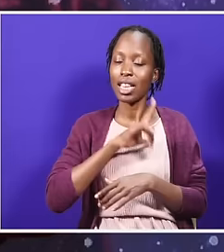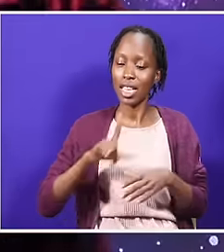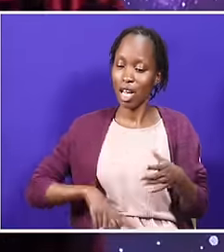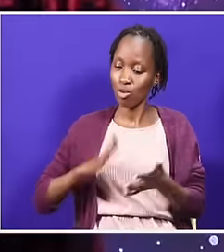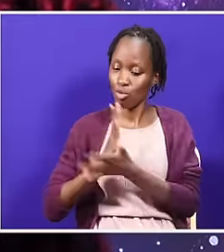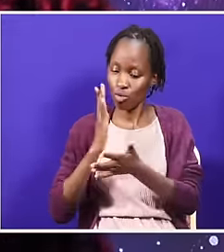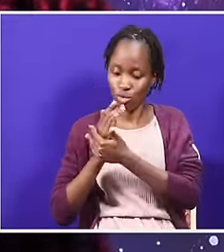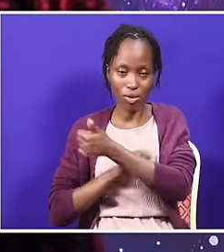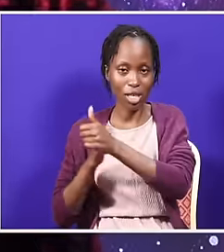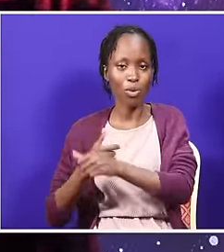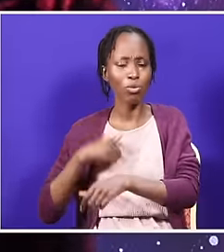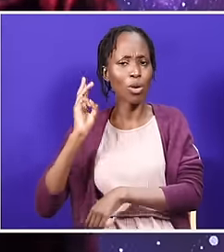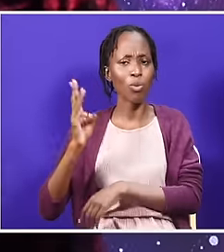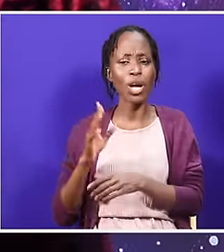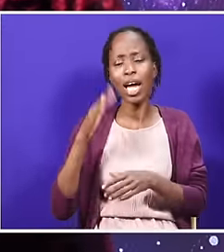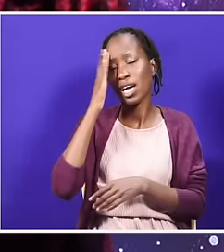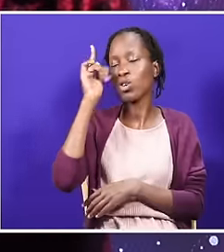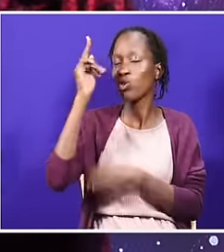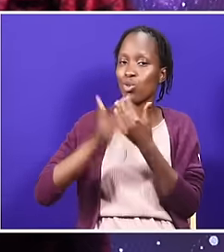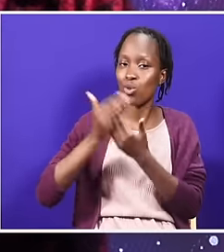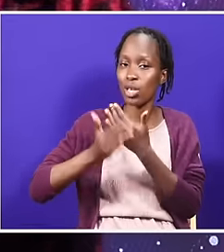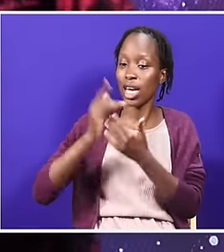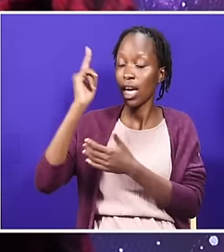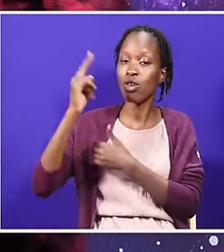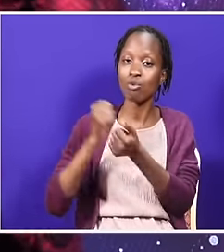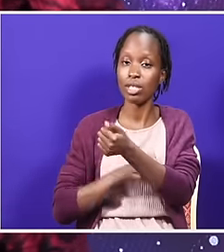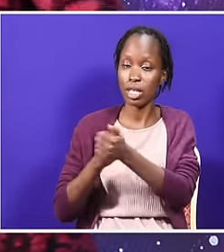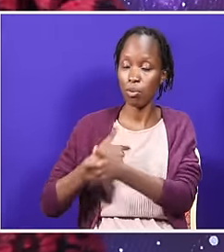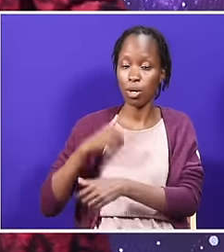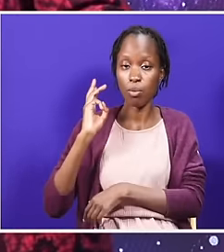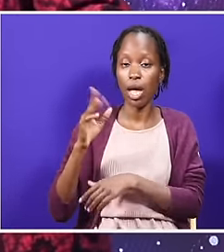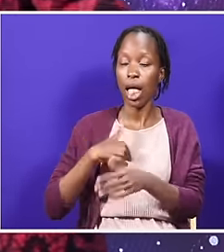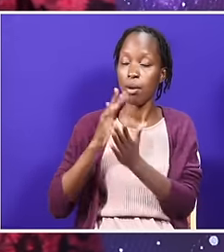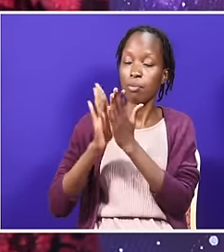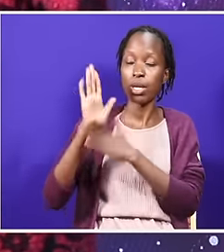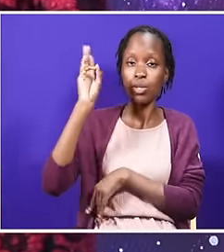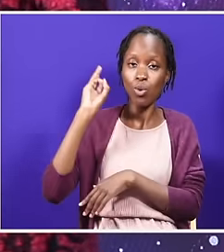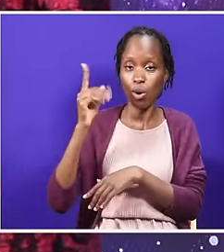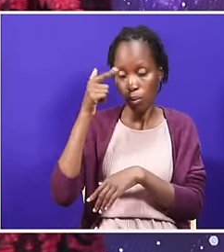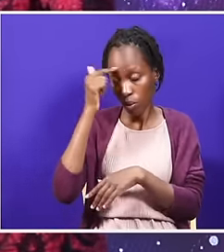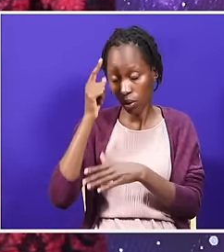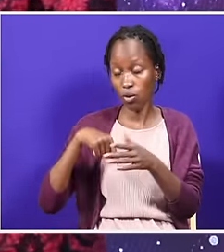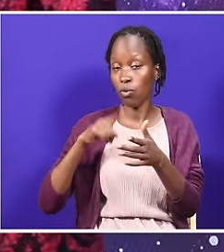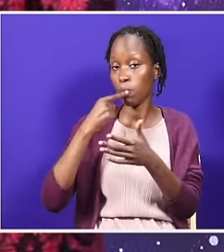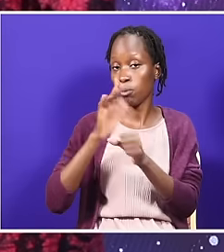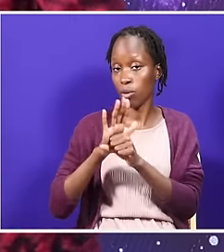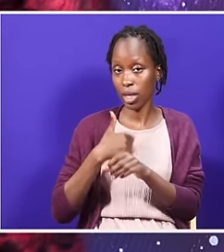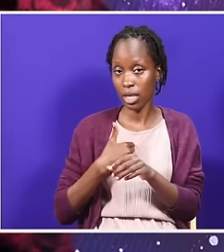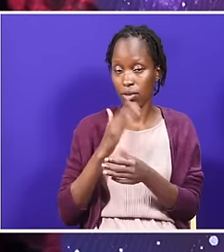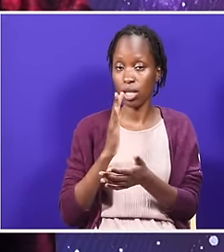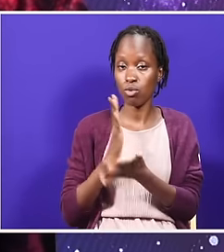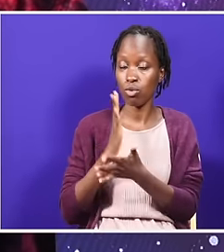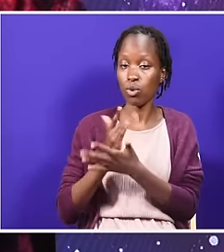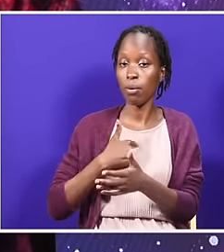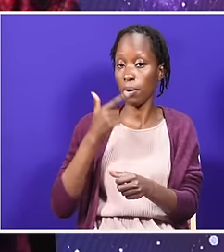my side. I know this. You care. You're on my side. I will praise you for what you have promised. Yes,